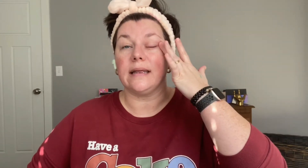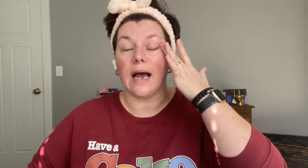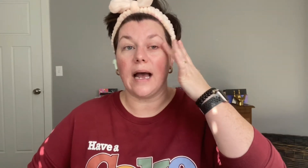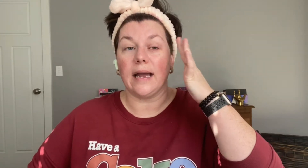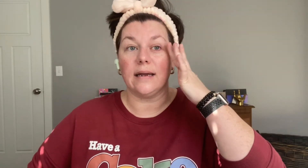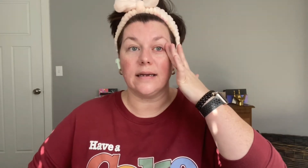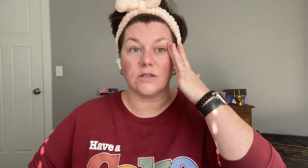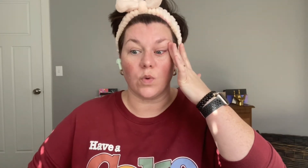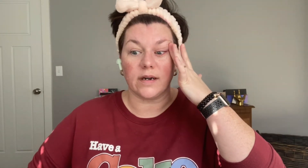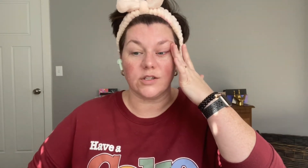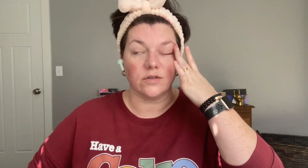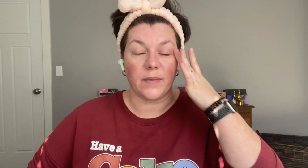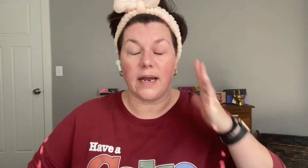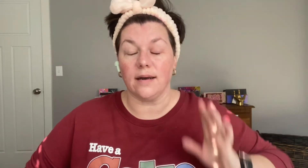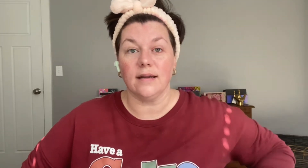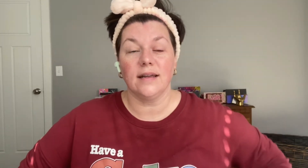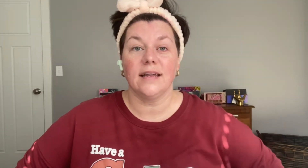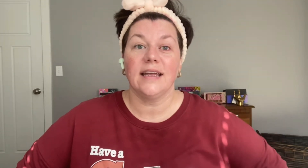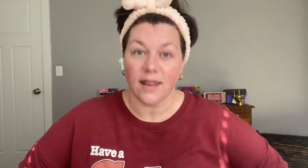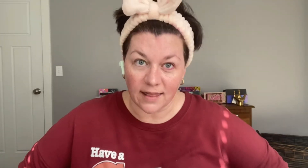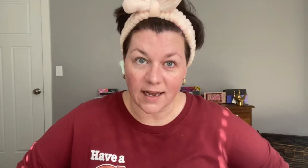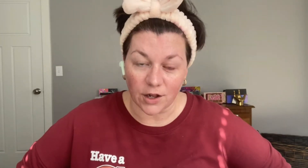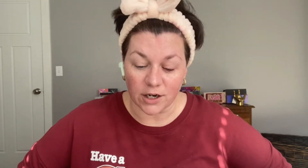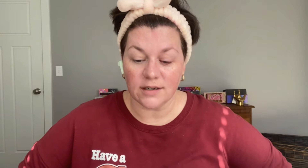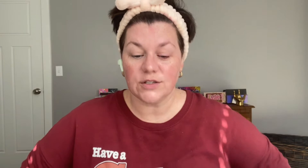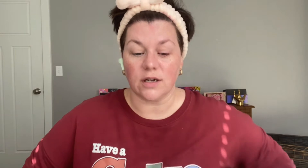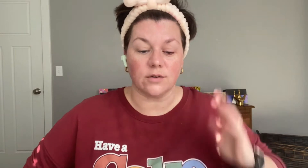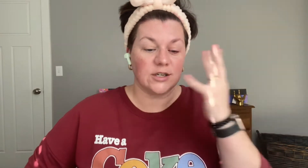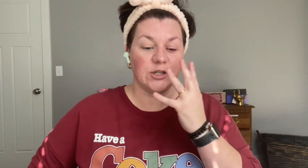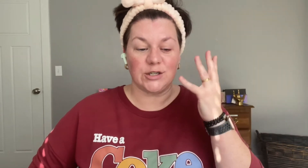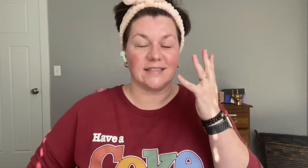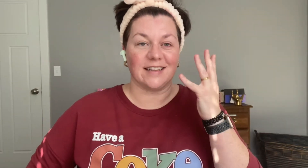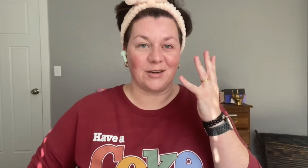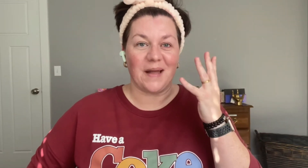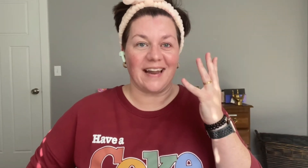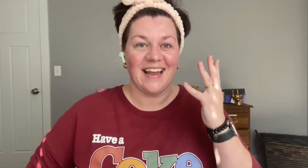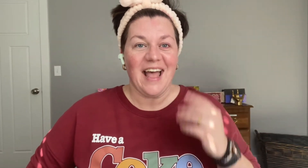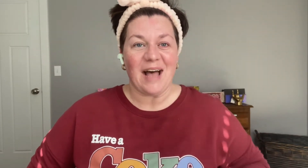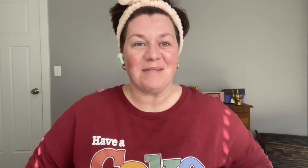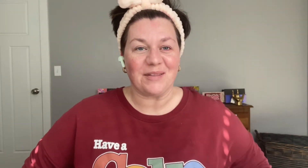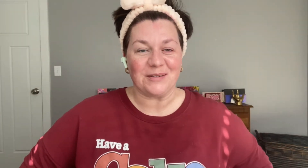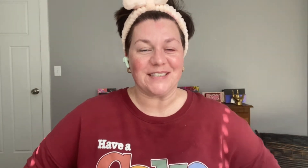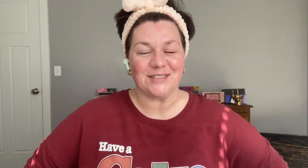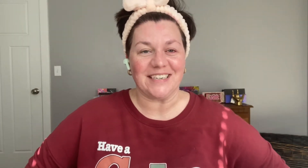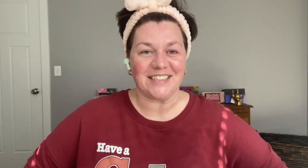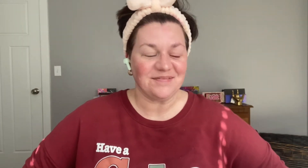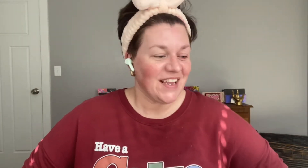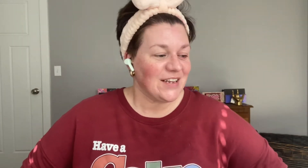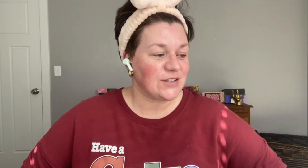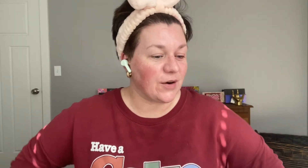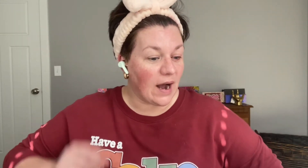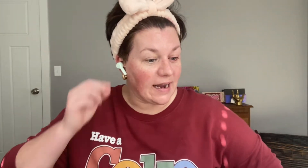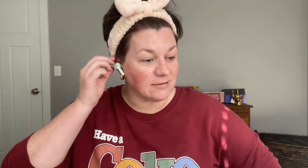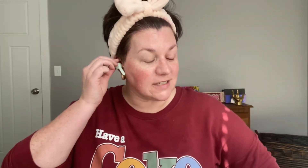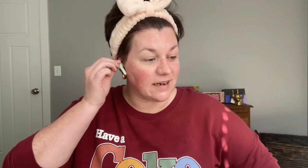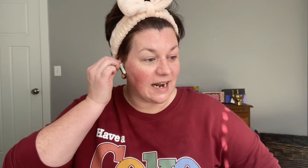say the eye is wanting to remain that color. So she's a little mad about the whole situation.